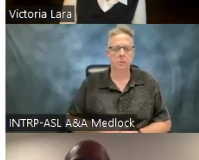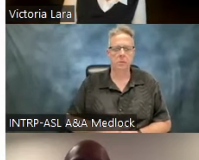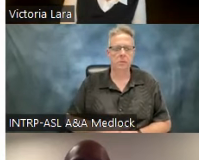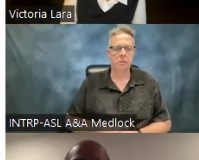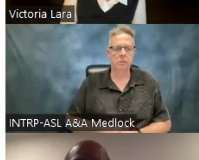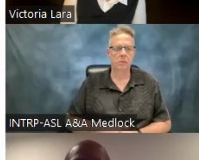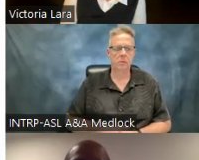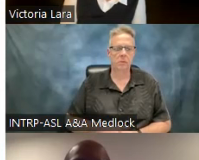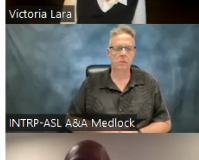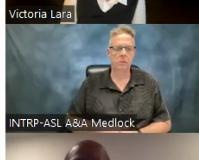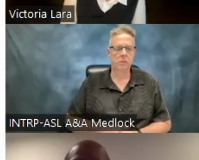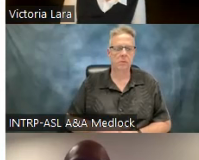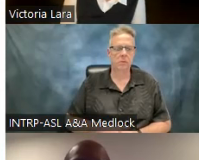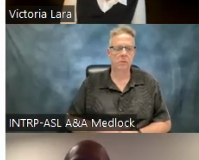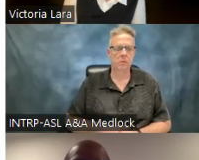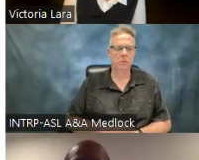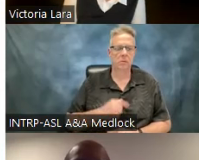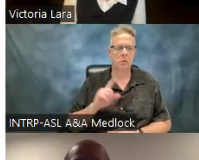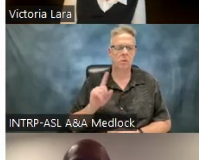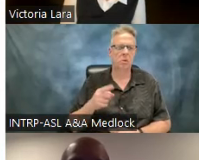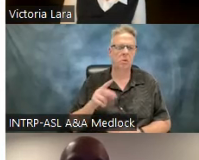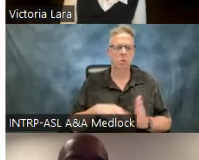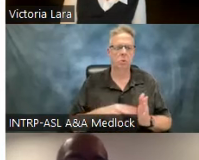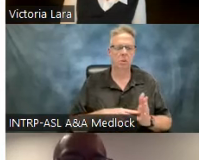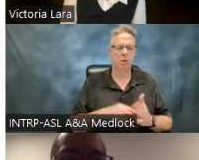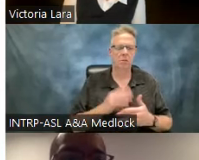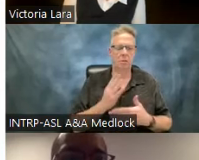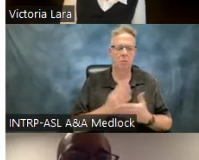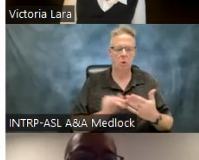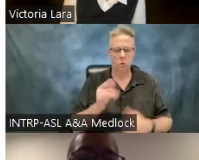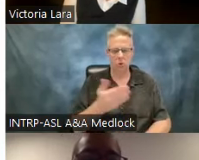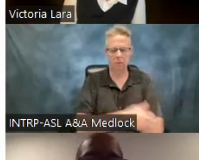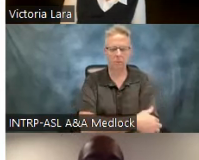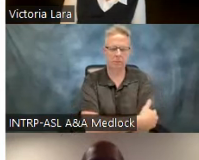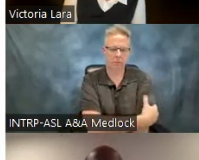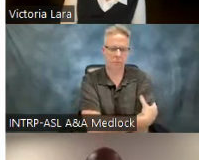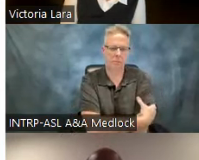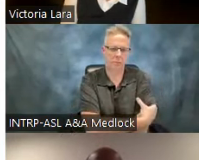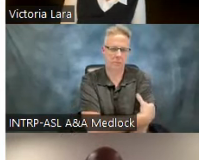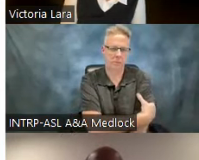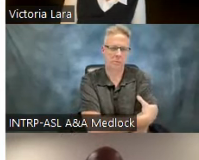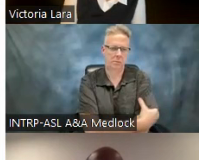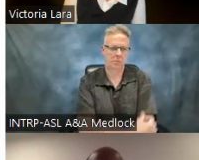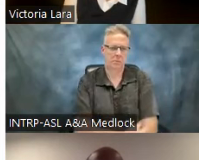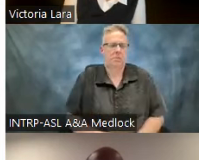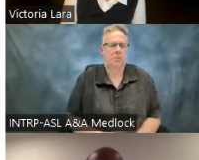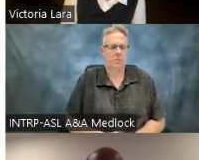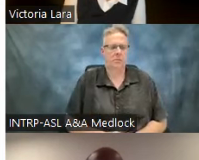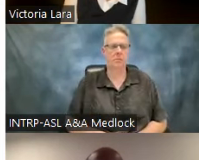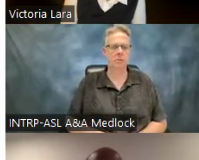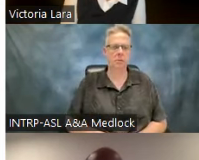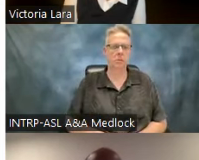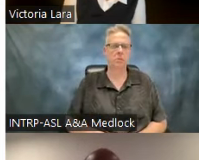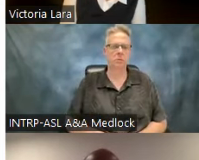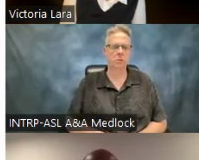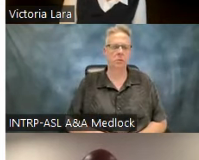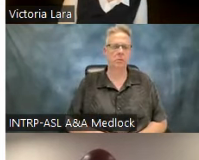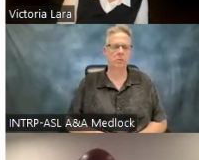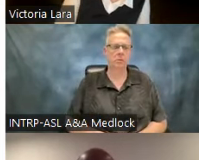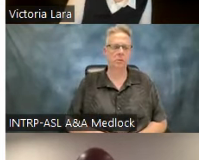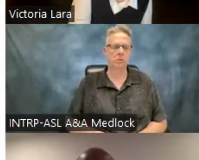can accept the preface, but I'm just going to read E1 as well. The Oversight Board shall have automatic access to all body camera video footage without having to request